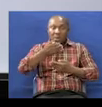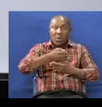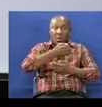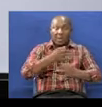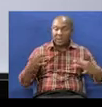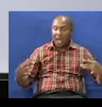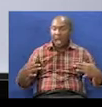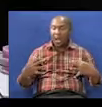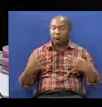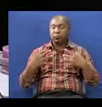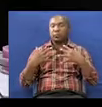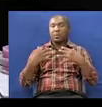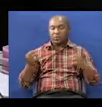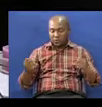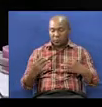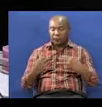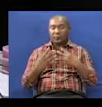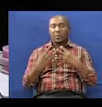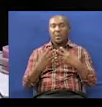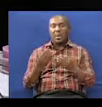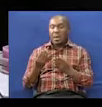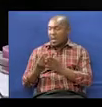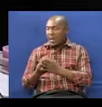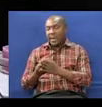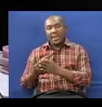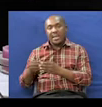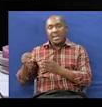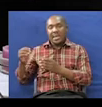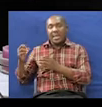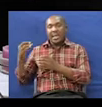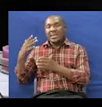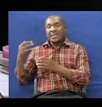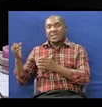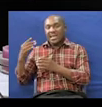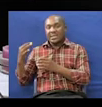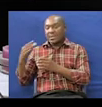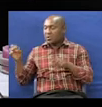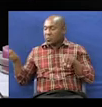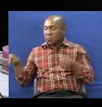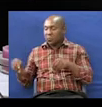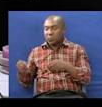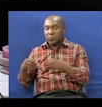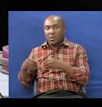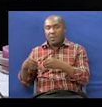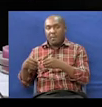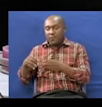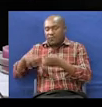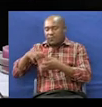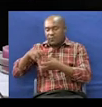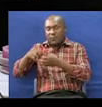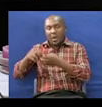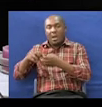collect the air from outside and the gas from gas supply and mix